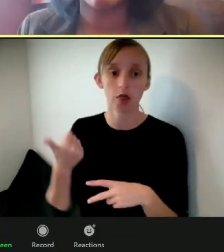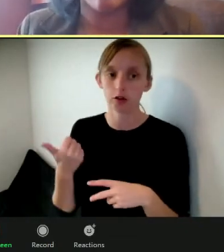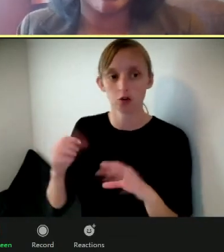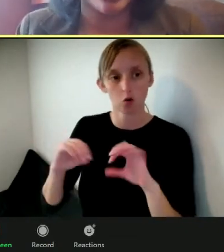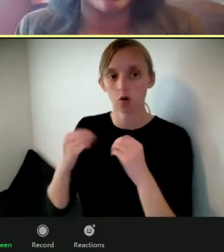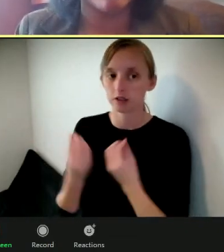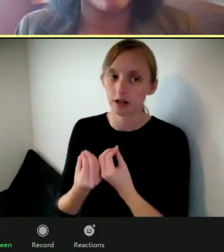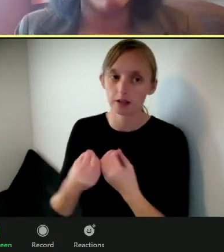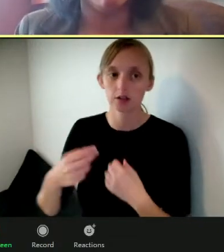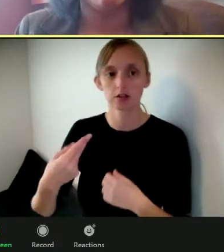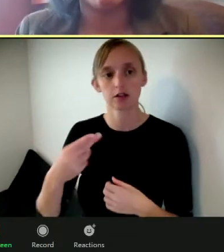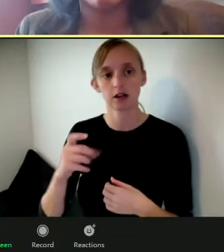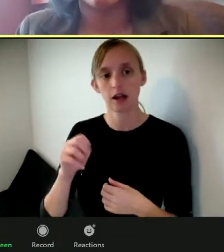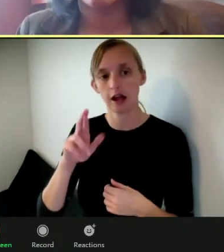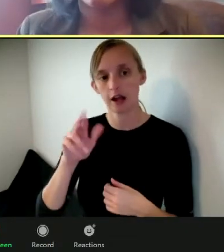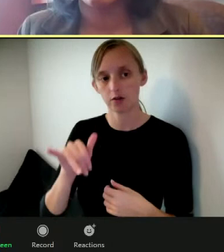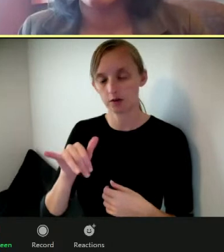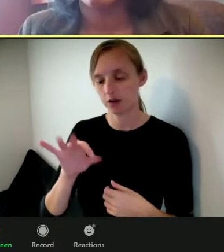Health Systems has been one of those.